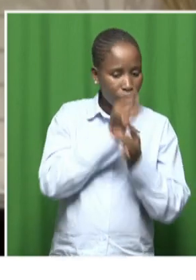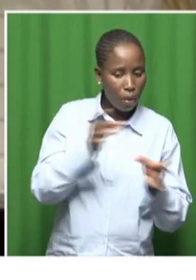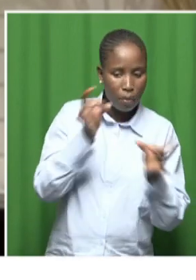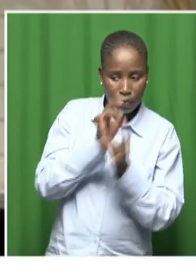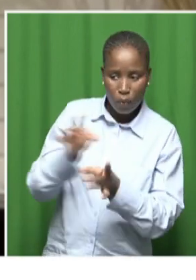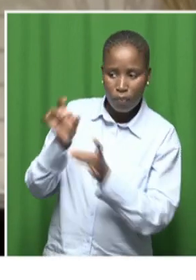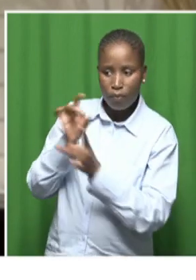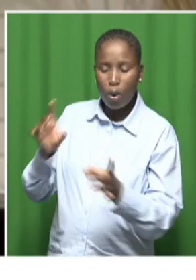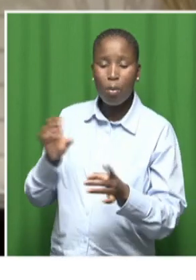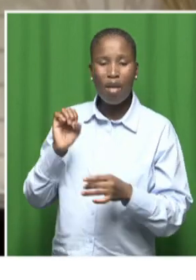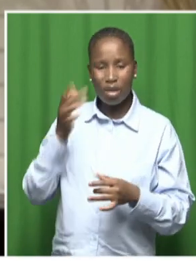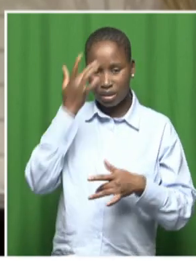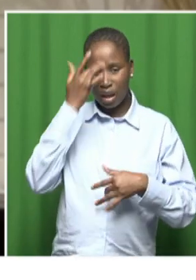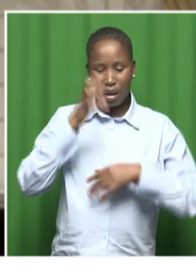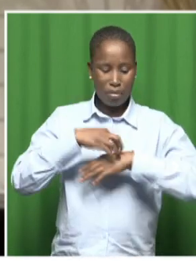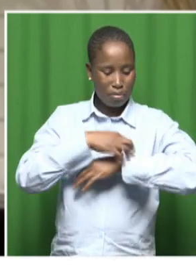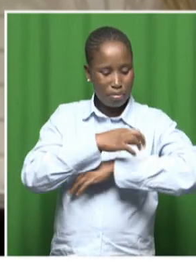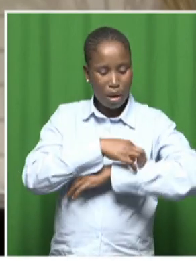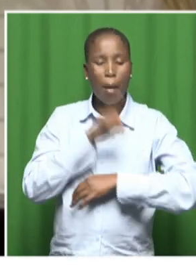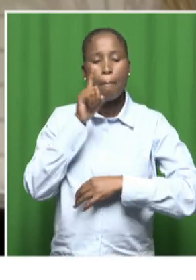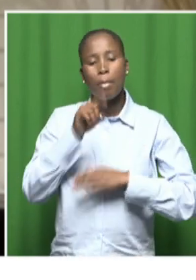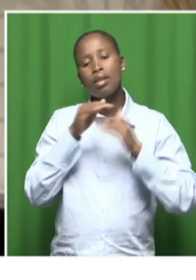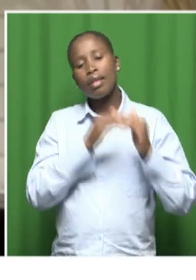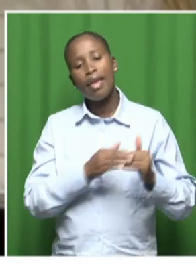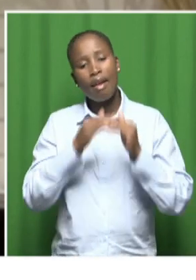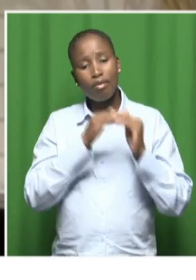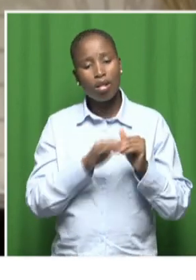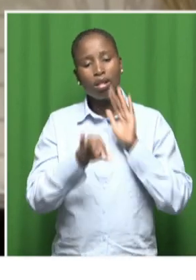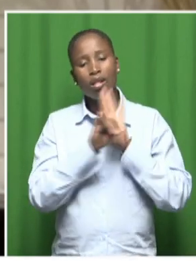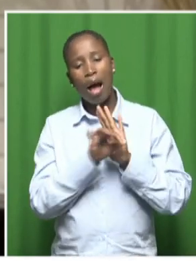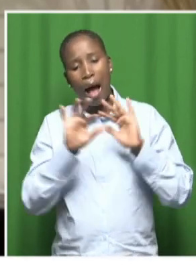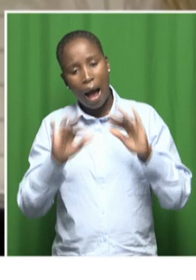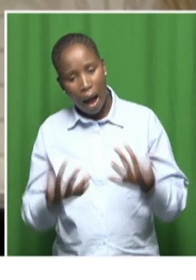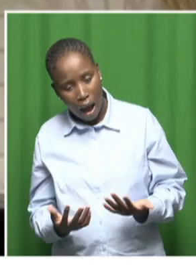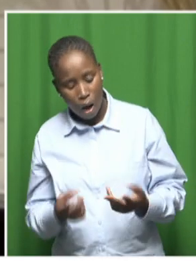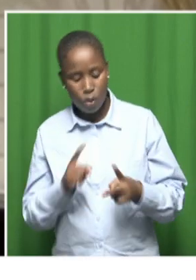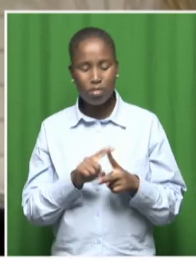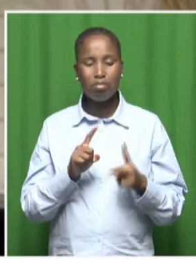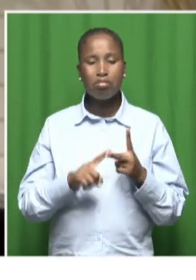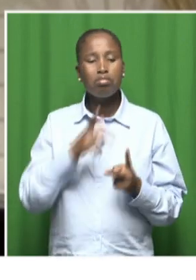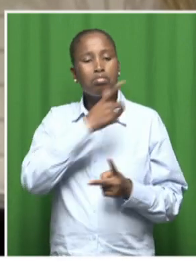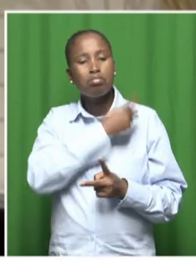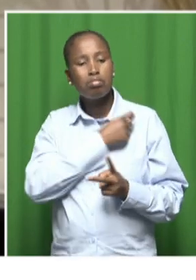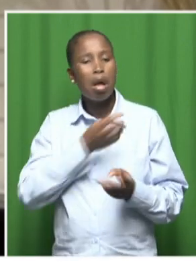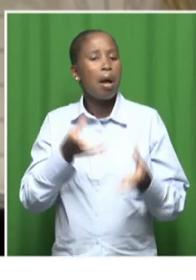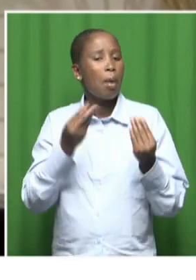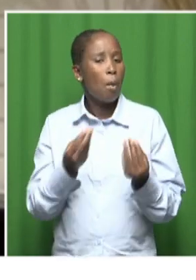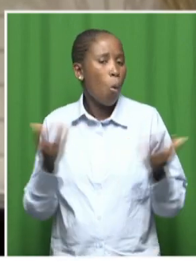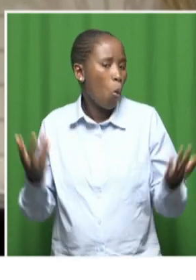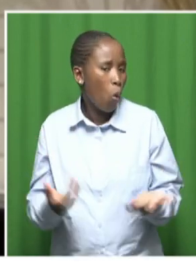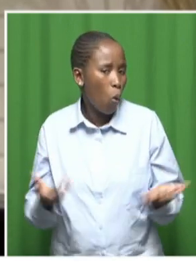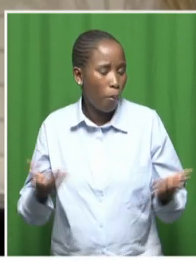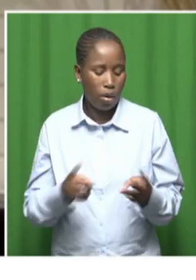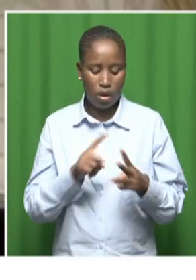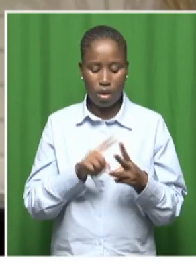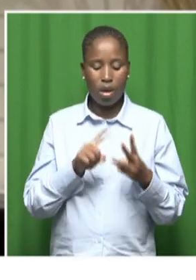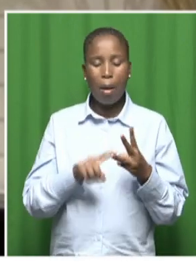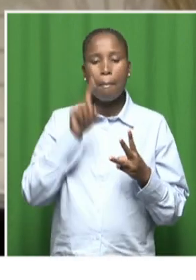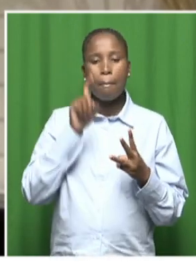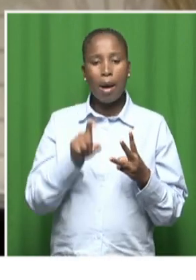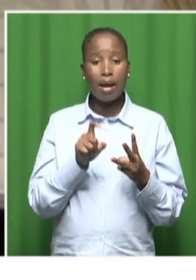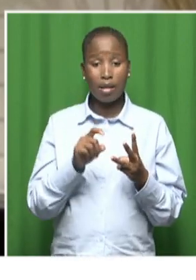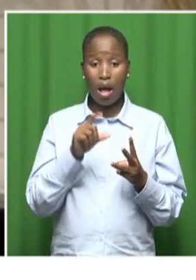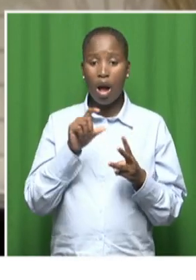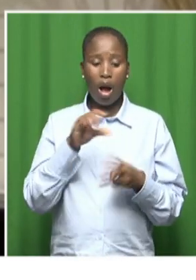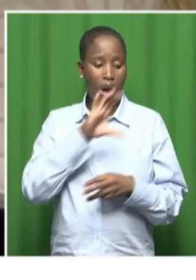we're talking about today. What are the symptoms to look out for? Where can you go to get your vaccine? Do you have your Road to Health booklet? But it's also the